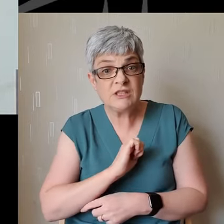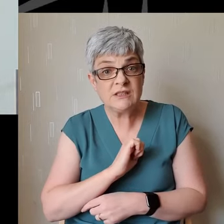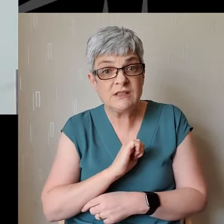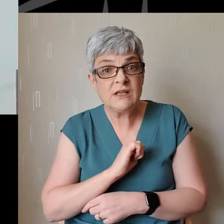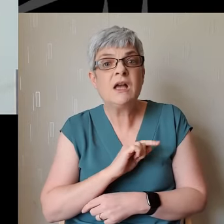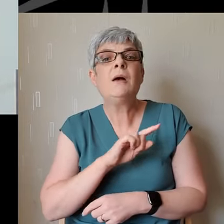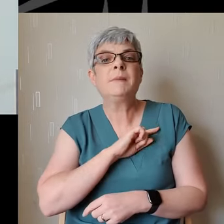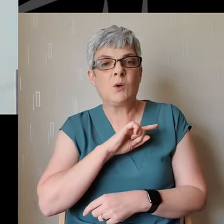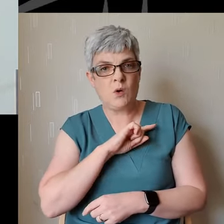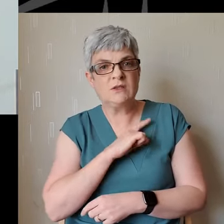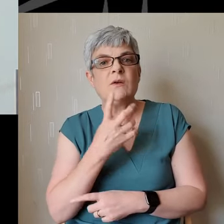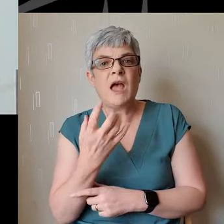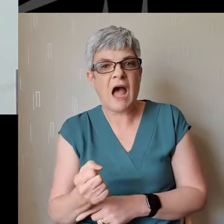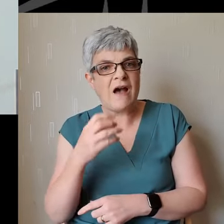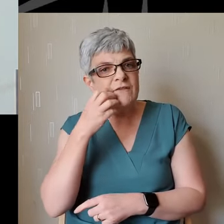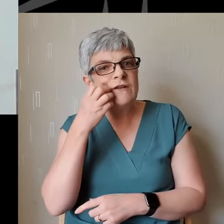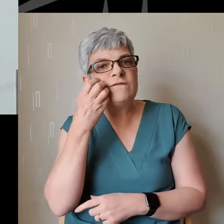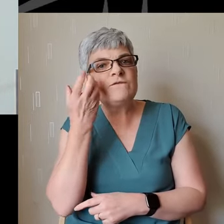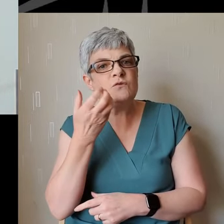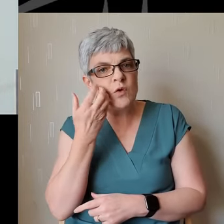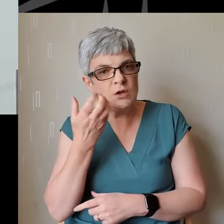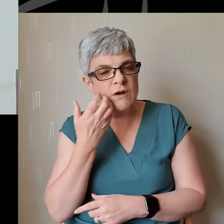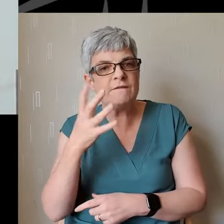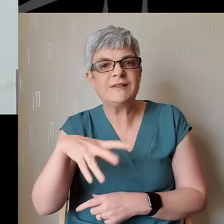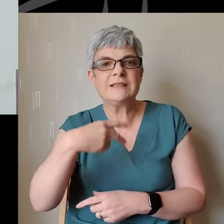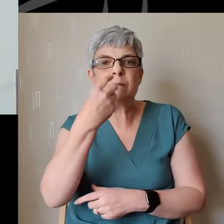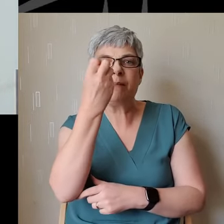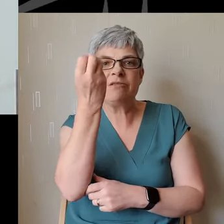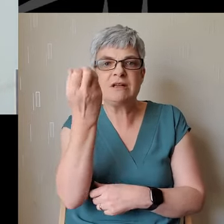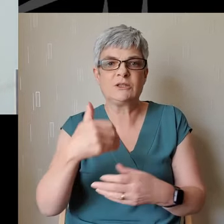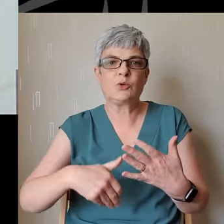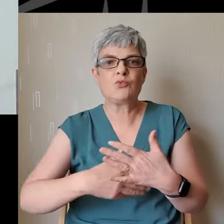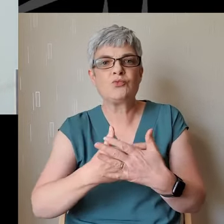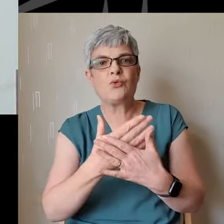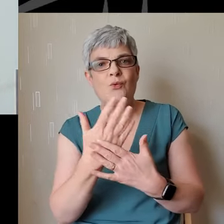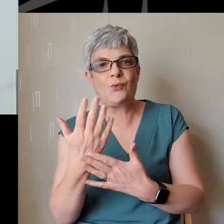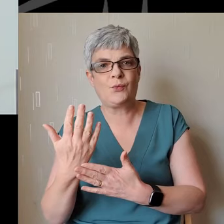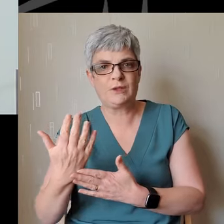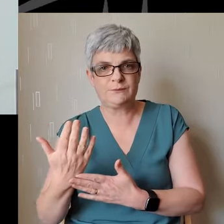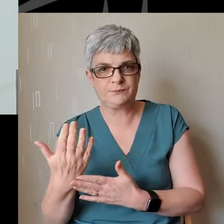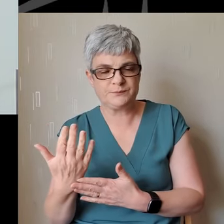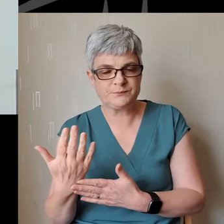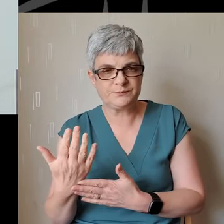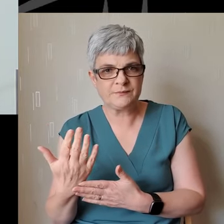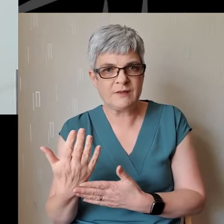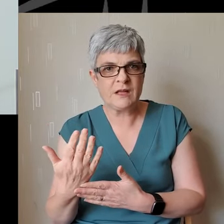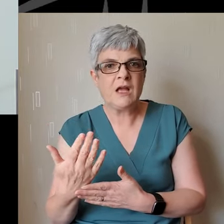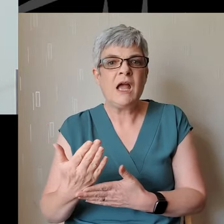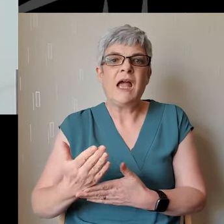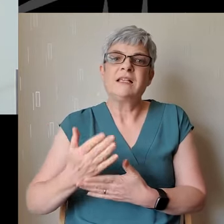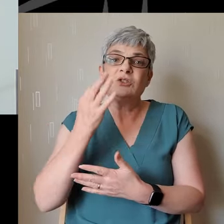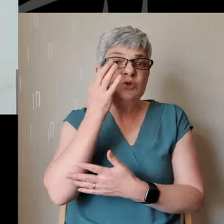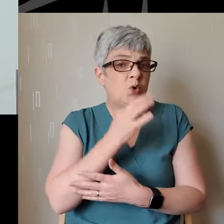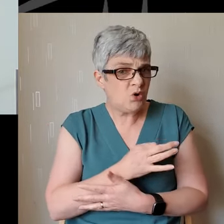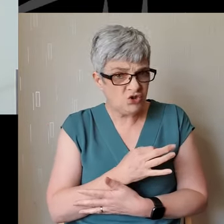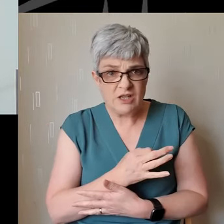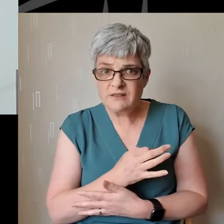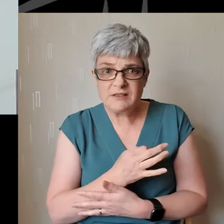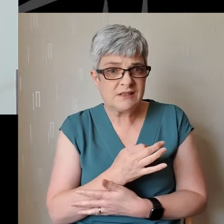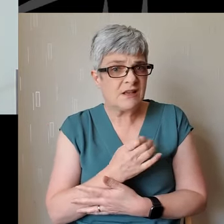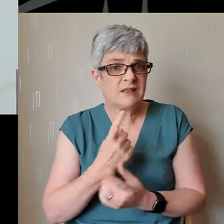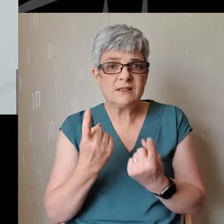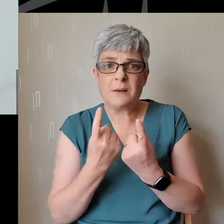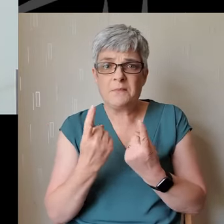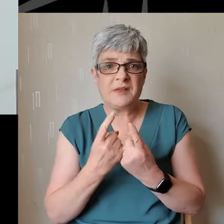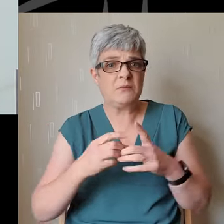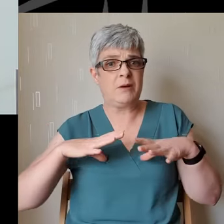when the fruit of the Spirit grows. Now, that's not just something that we sit back